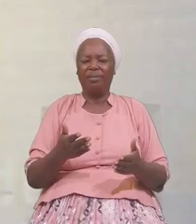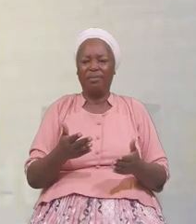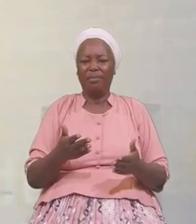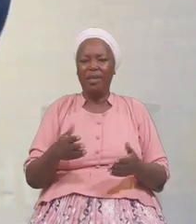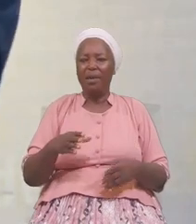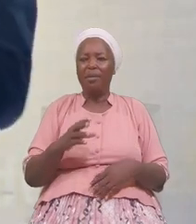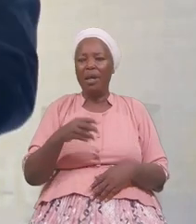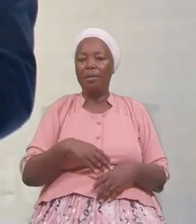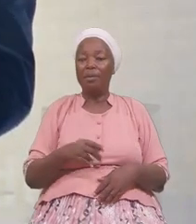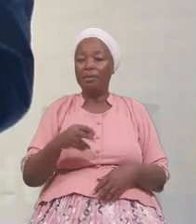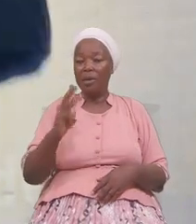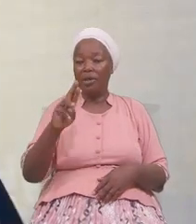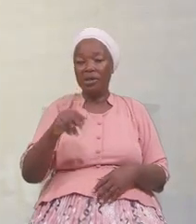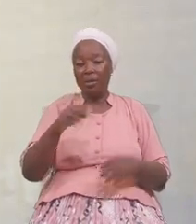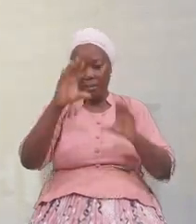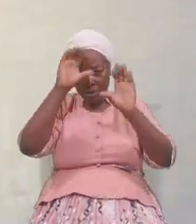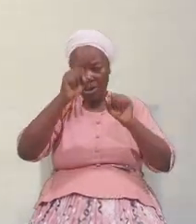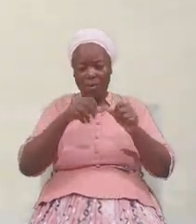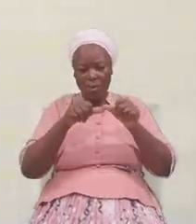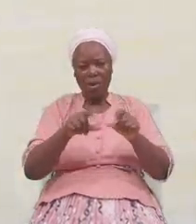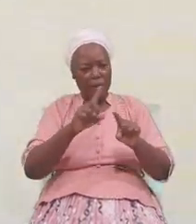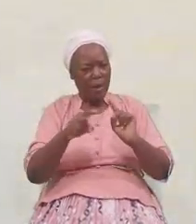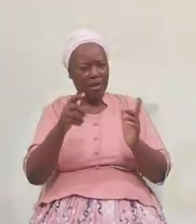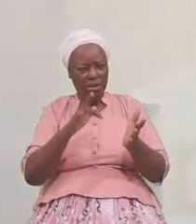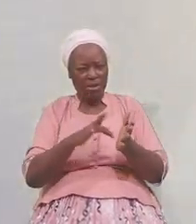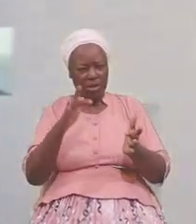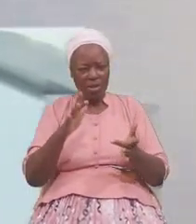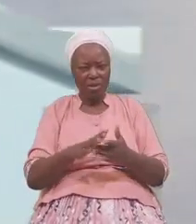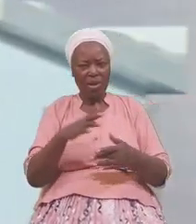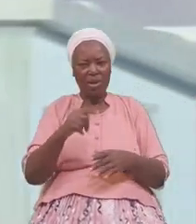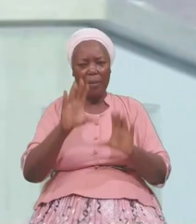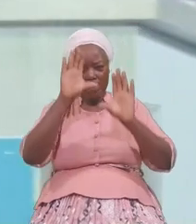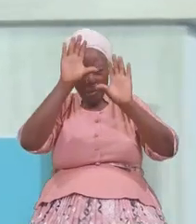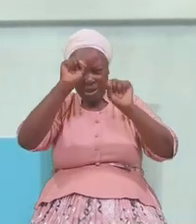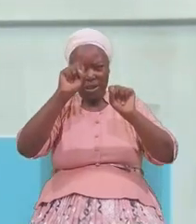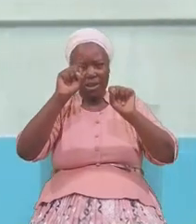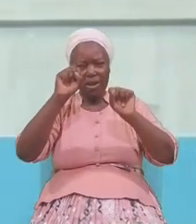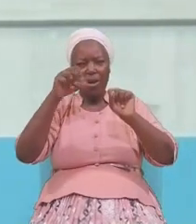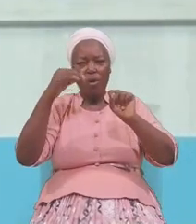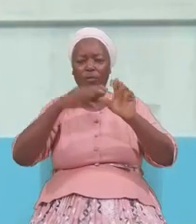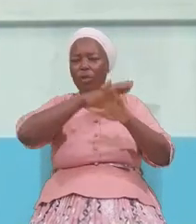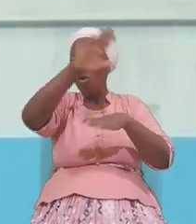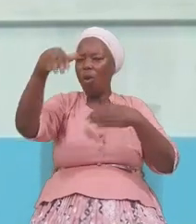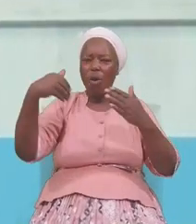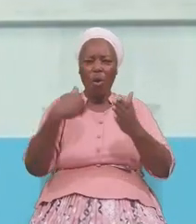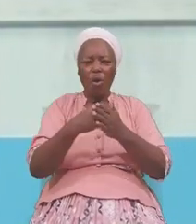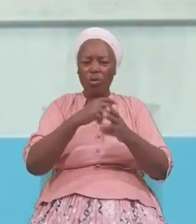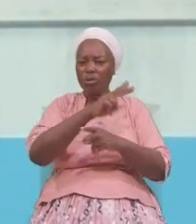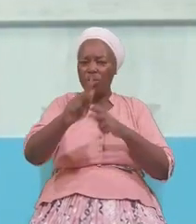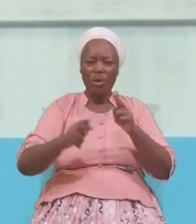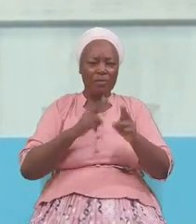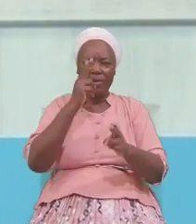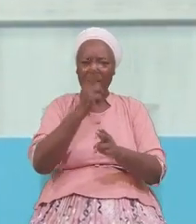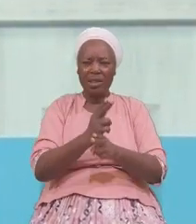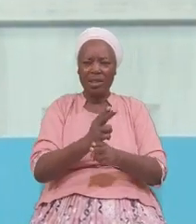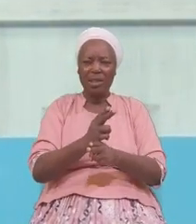Mr. President goes on, but Jesus, the president of the whole universe,